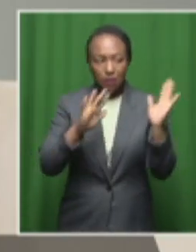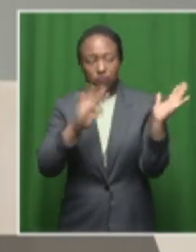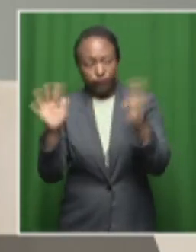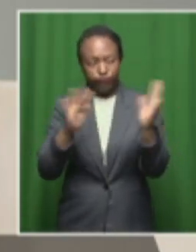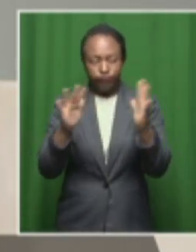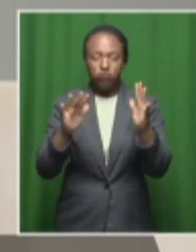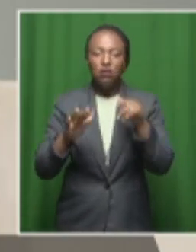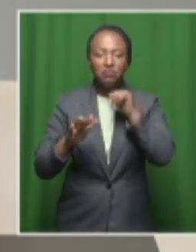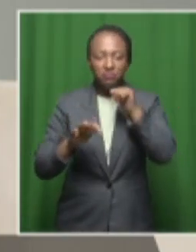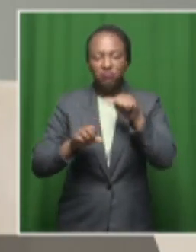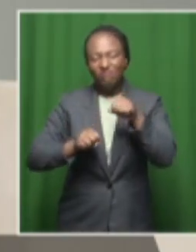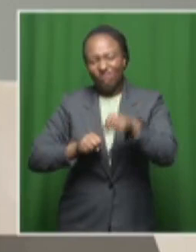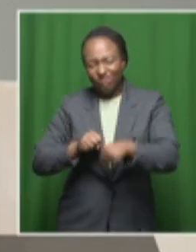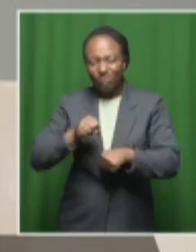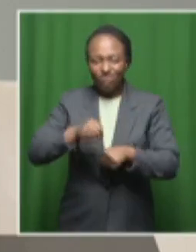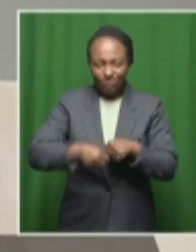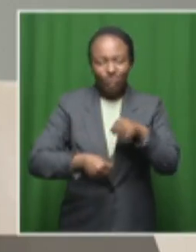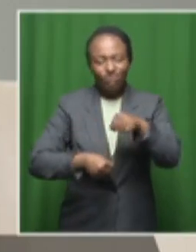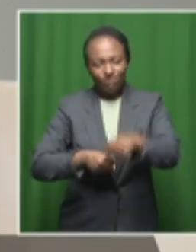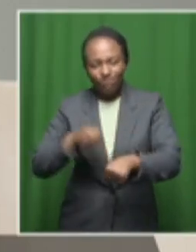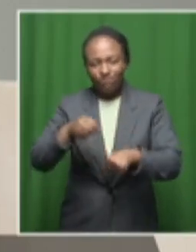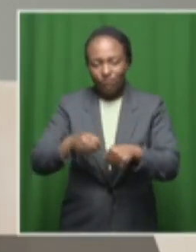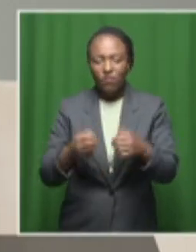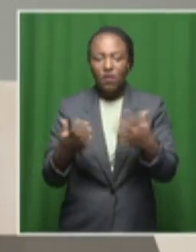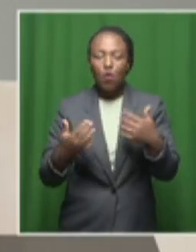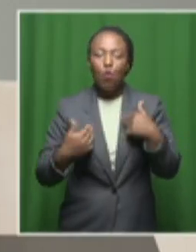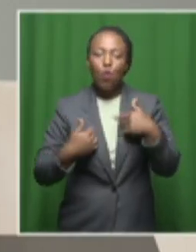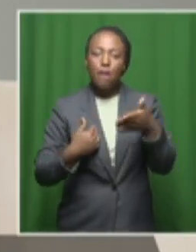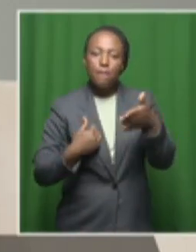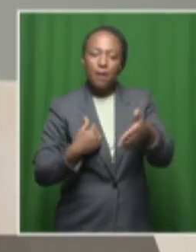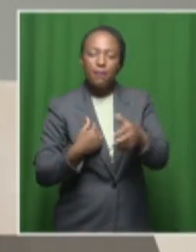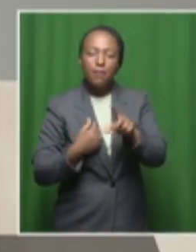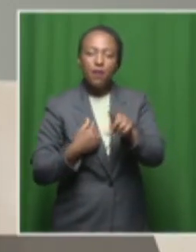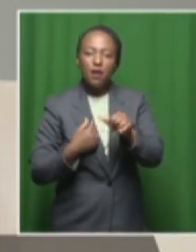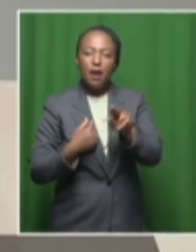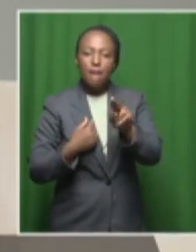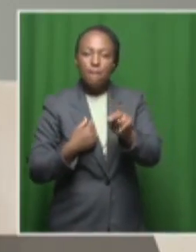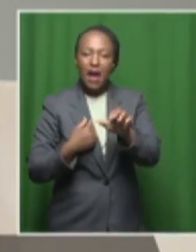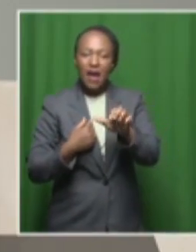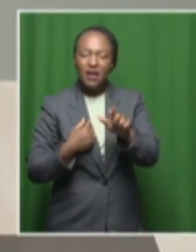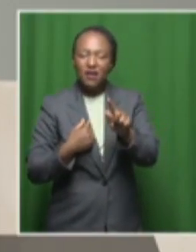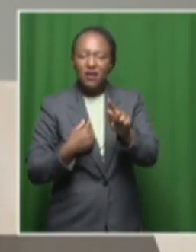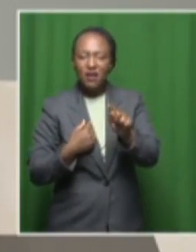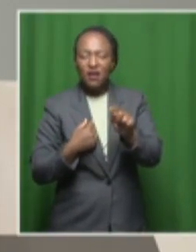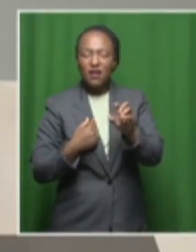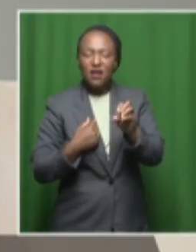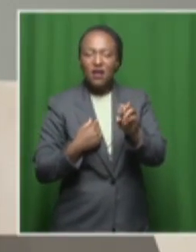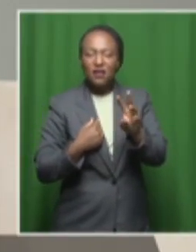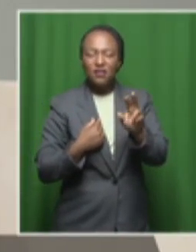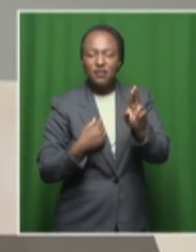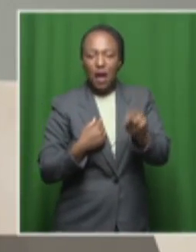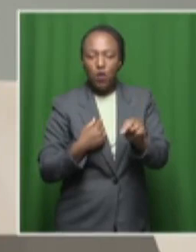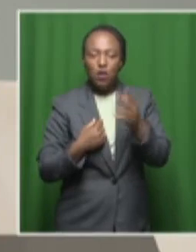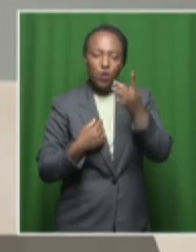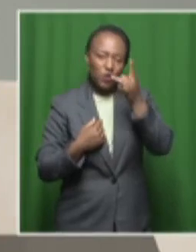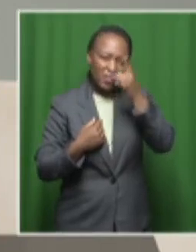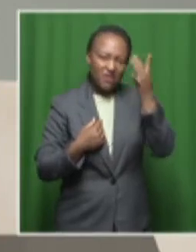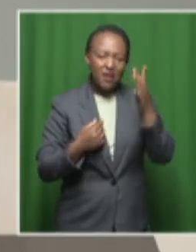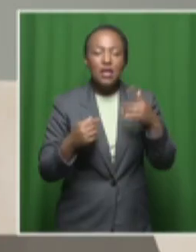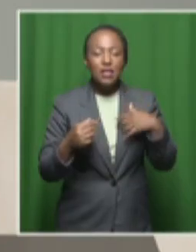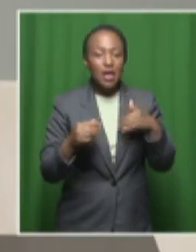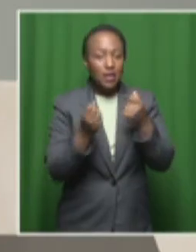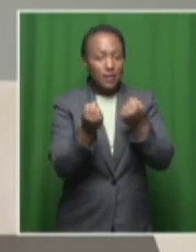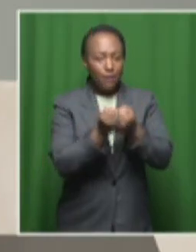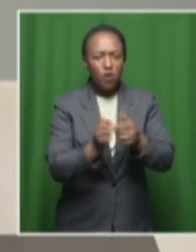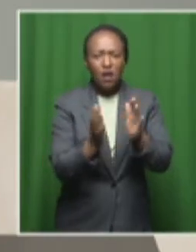we had activation points, I think, in Pinetown, where we were just cheering them on. You know, when you're just about to give up, then we have our cheerleaders there